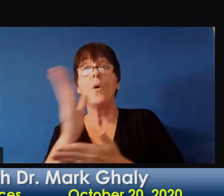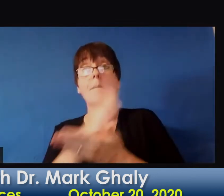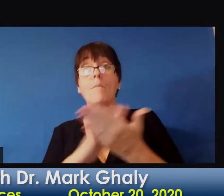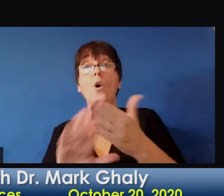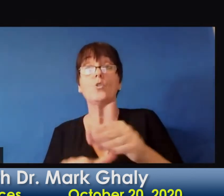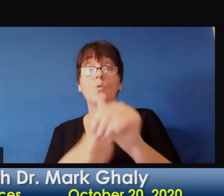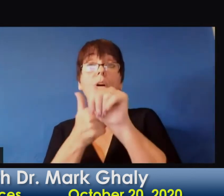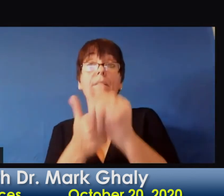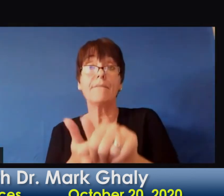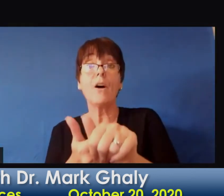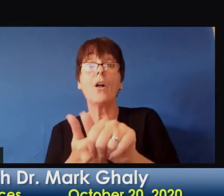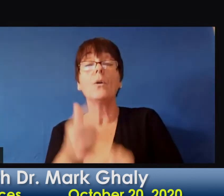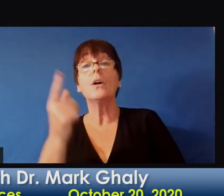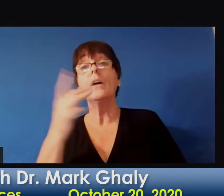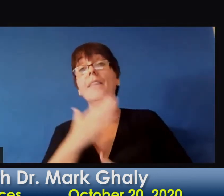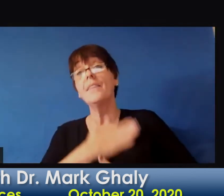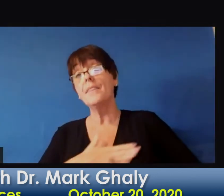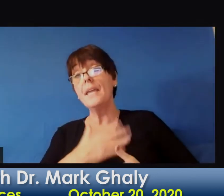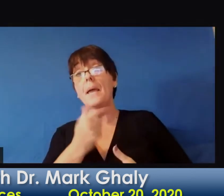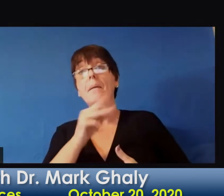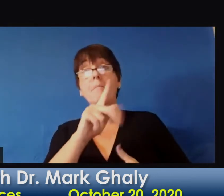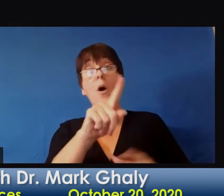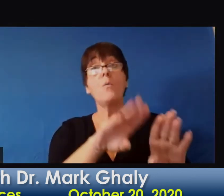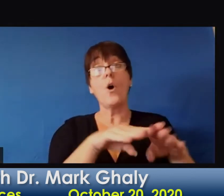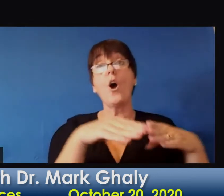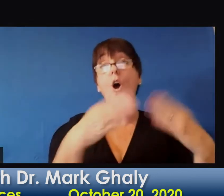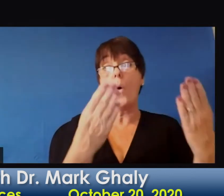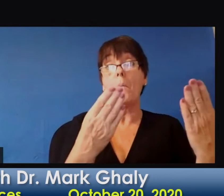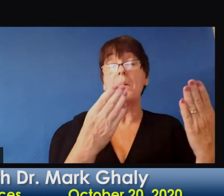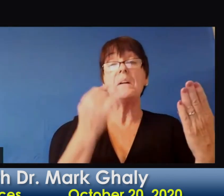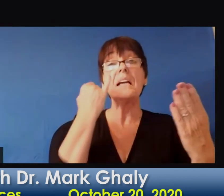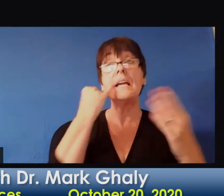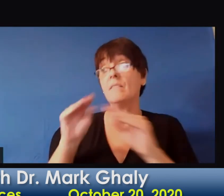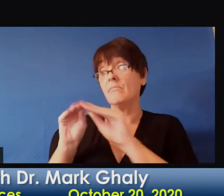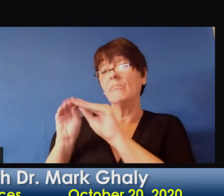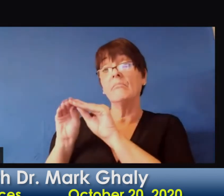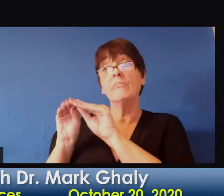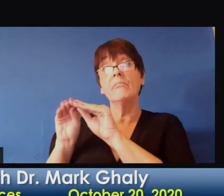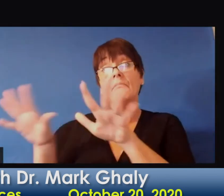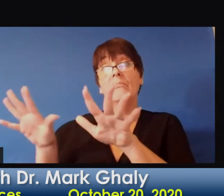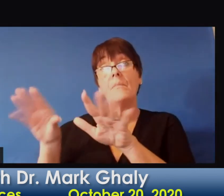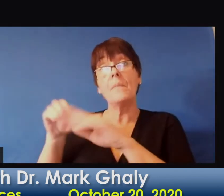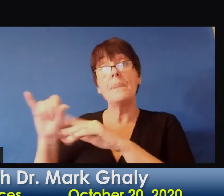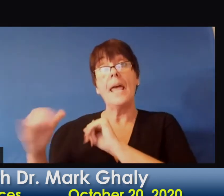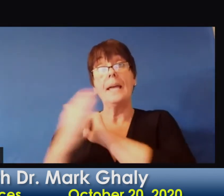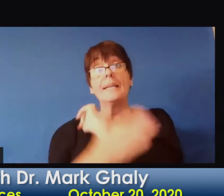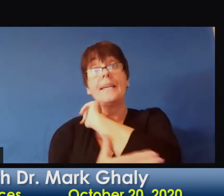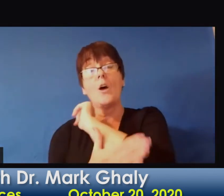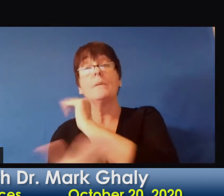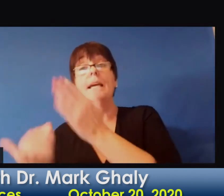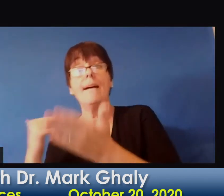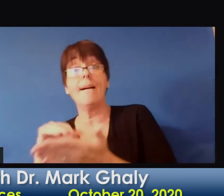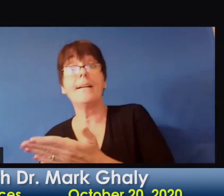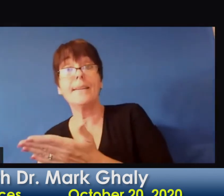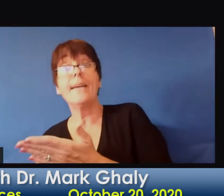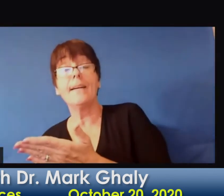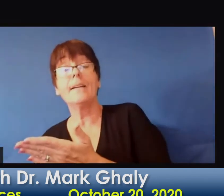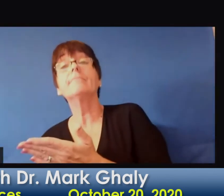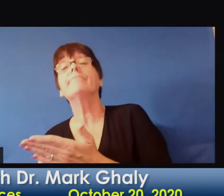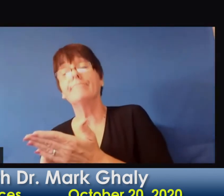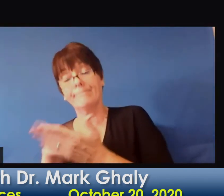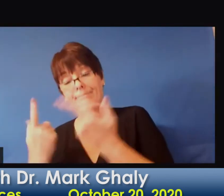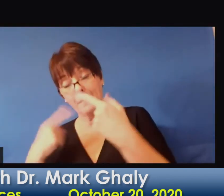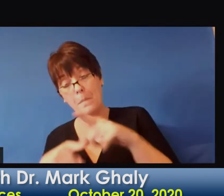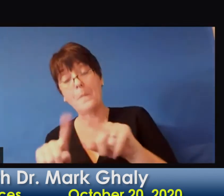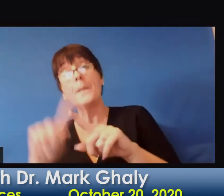and that a theme park that might open, if there is widespread transmission in that county again, along with